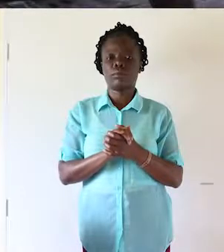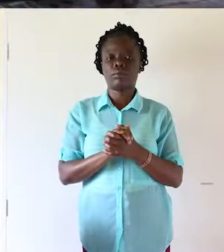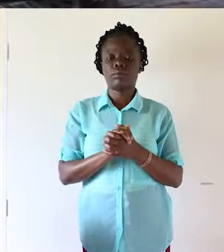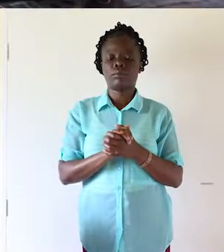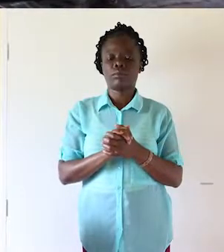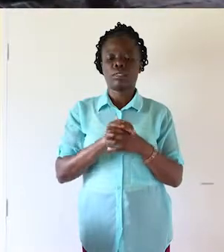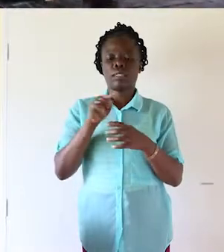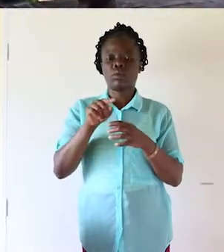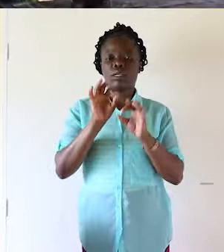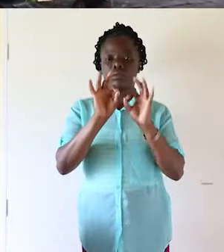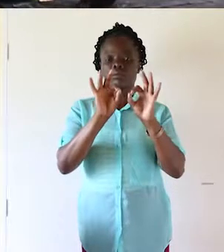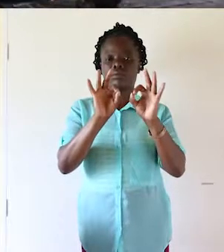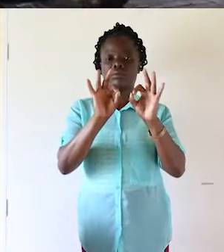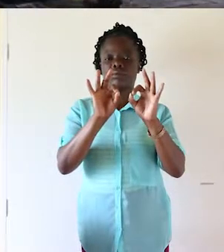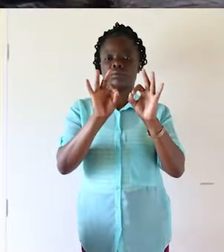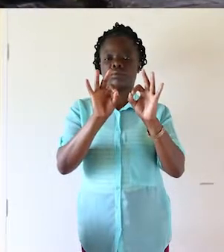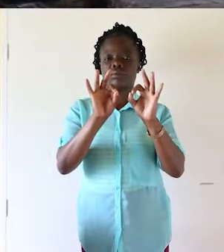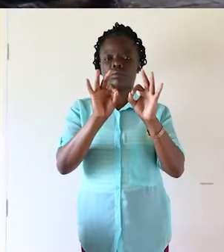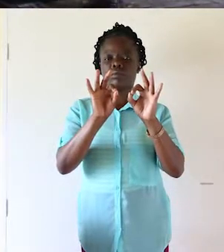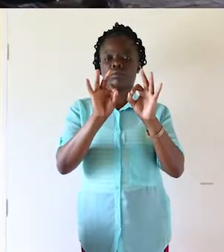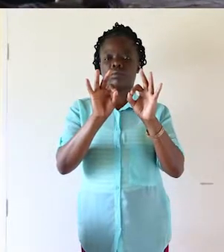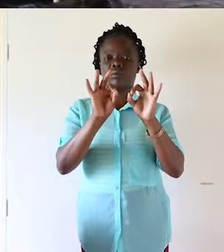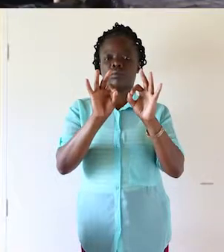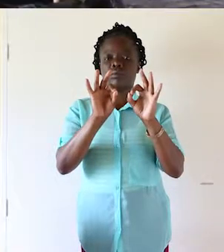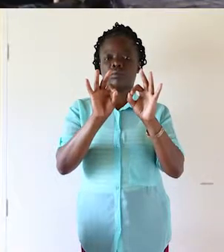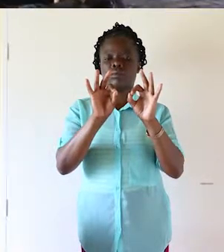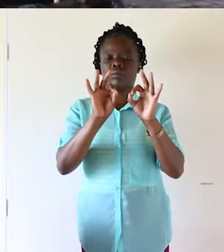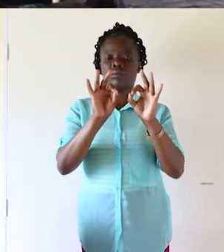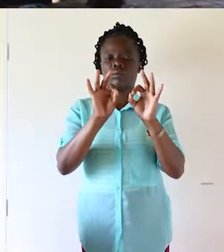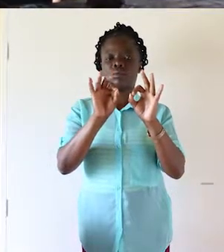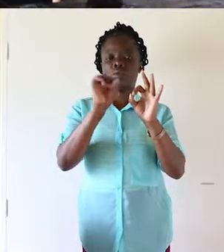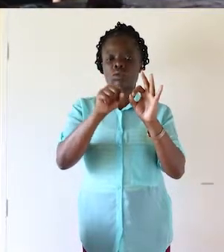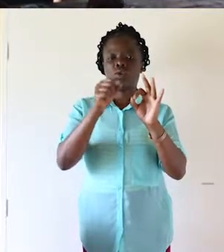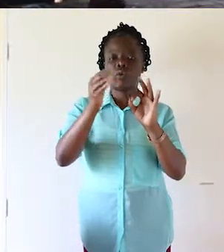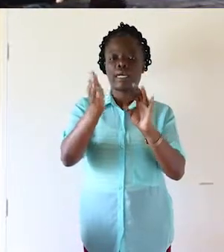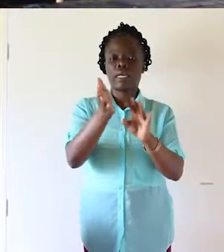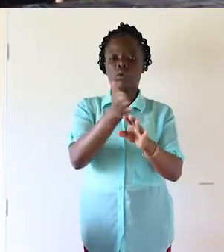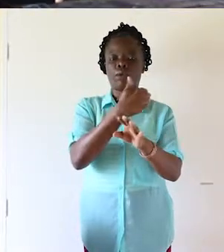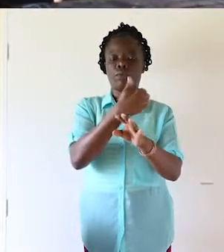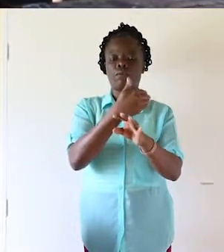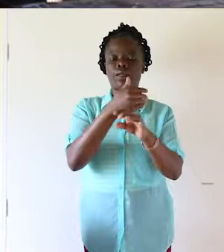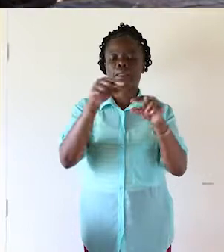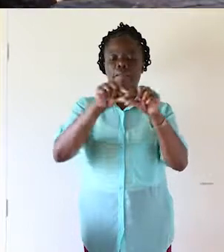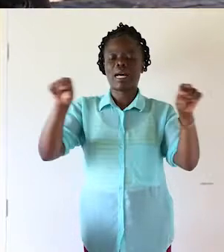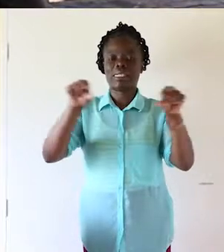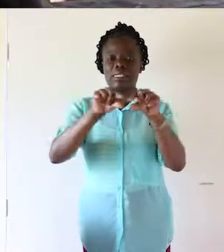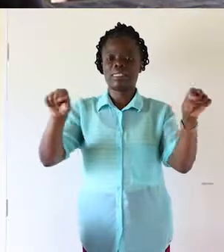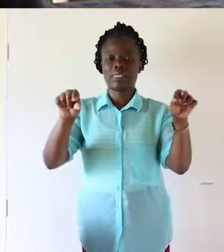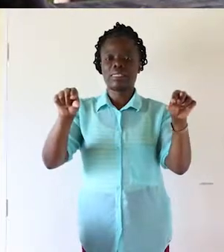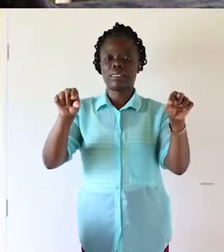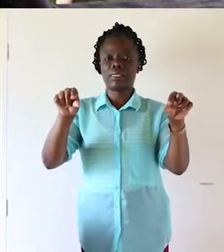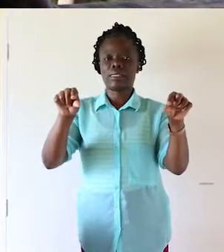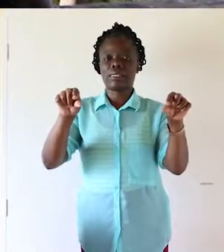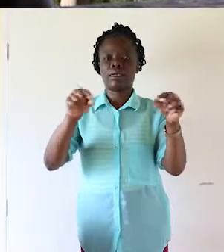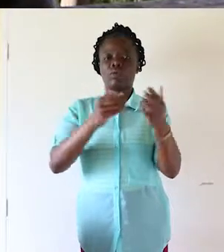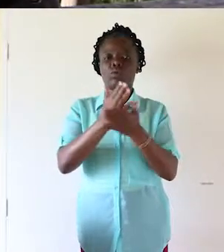This one is okay. It's okay, it is square. So we can remove the bars by a